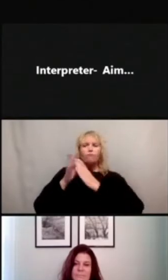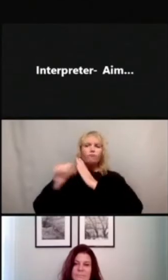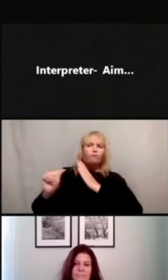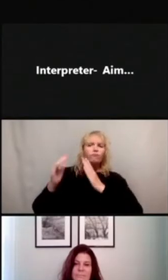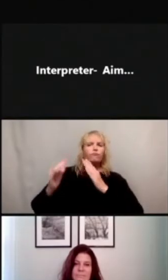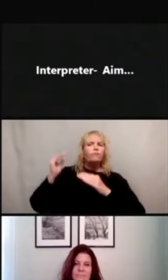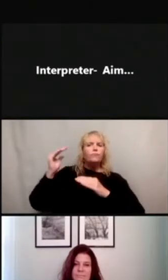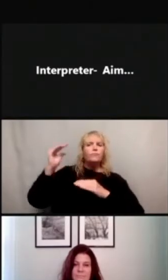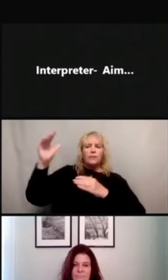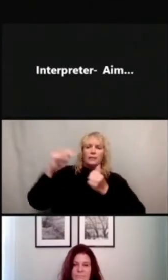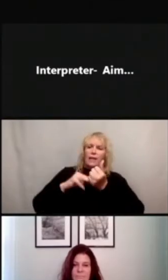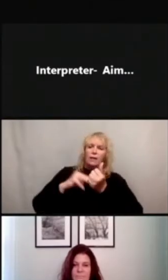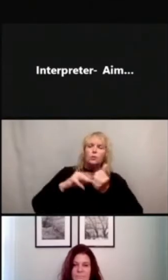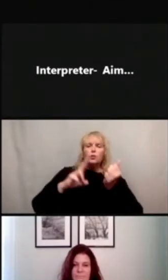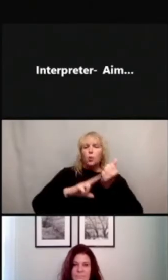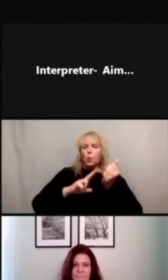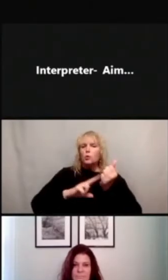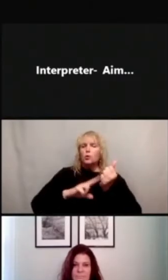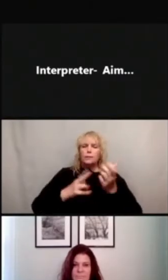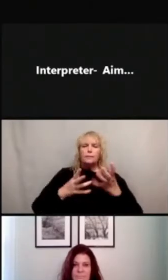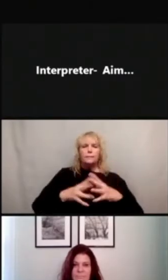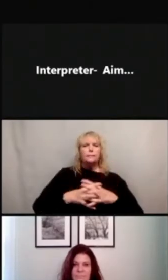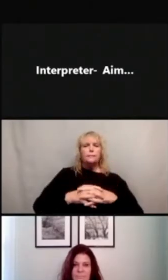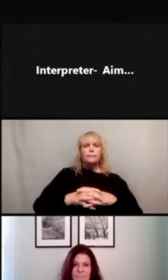Next slide.